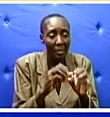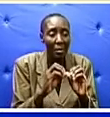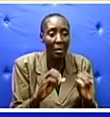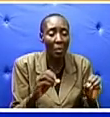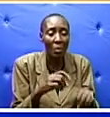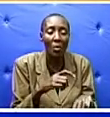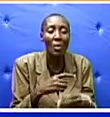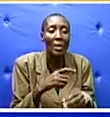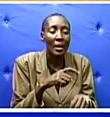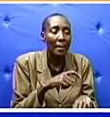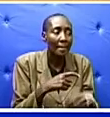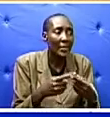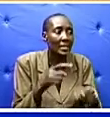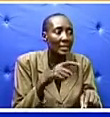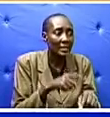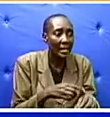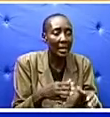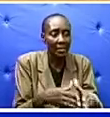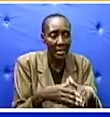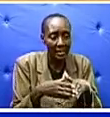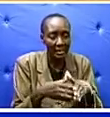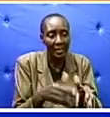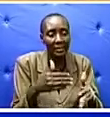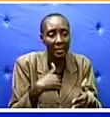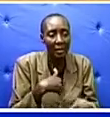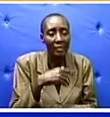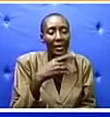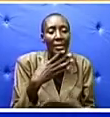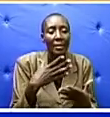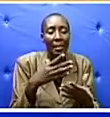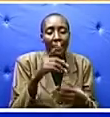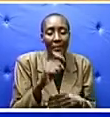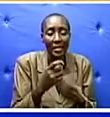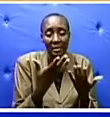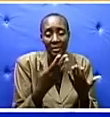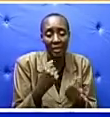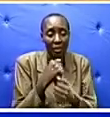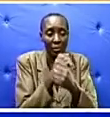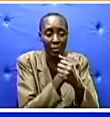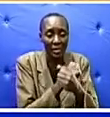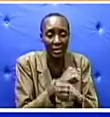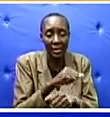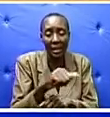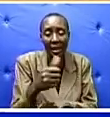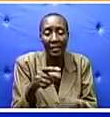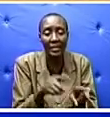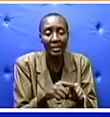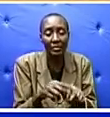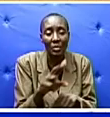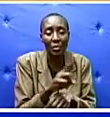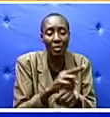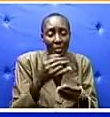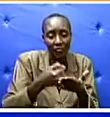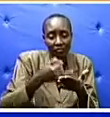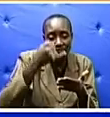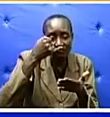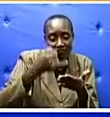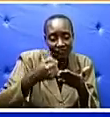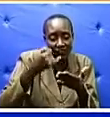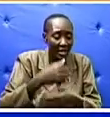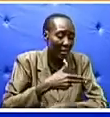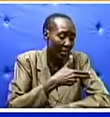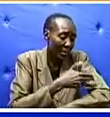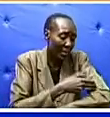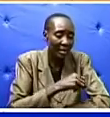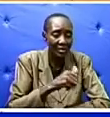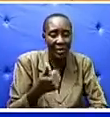sex at that point in life. Mm. Then some of them were engaging in drug use, you know, injections and stuff. So you're seeing